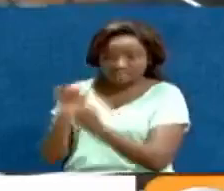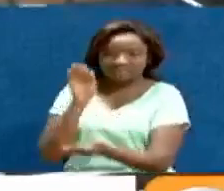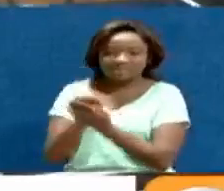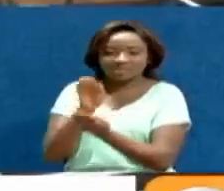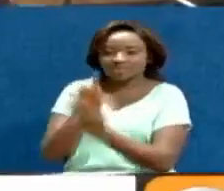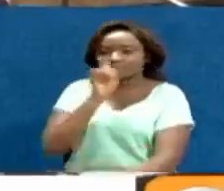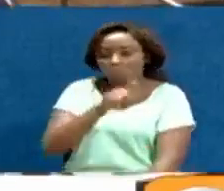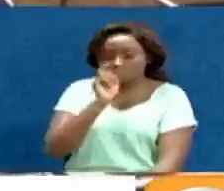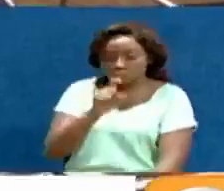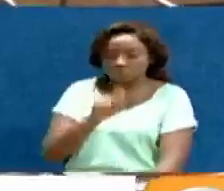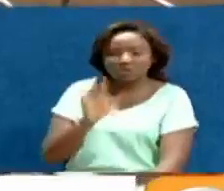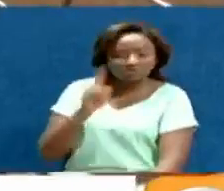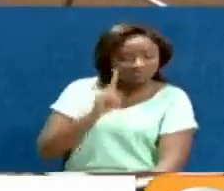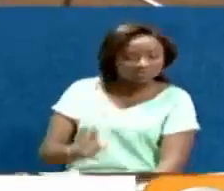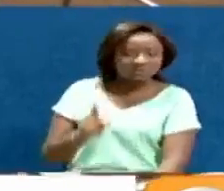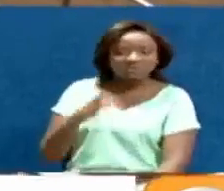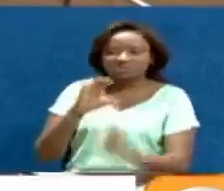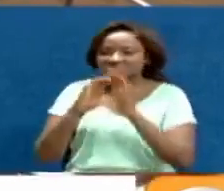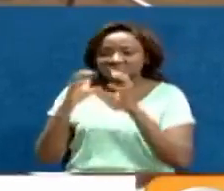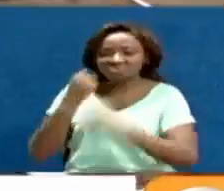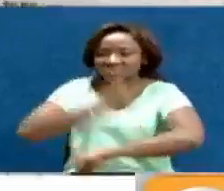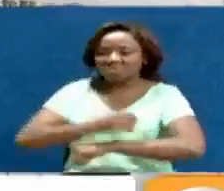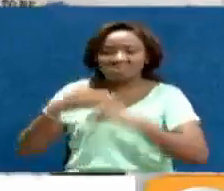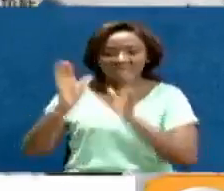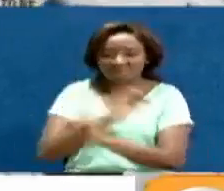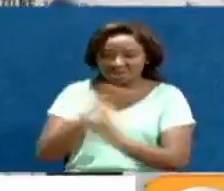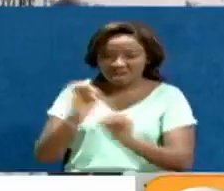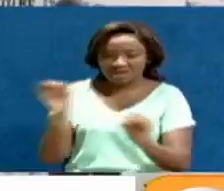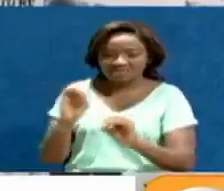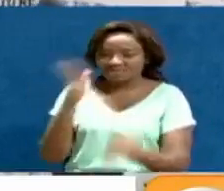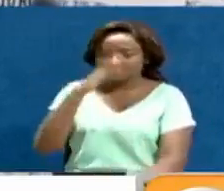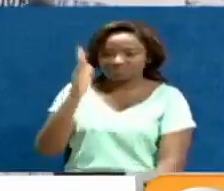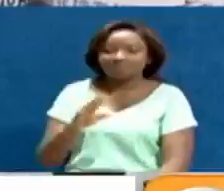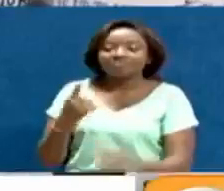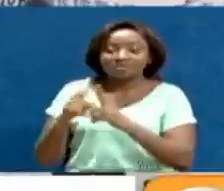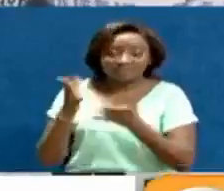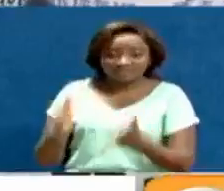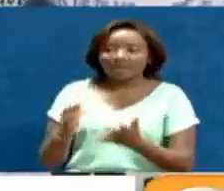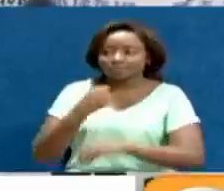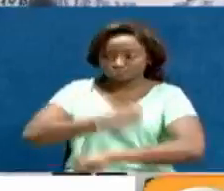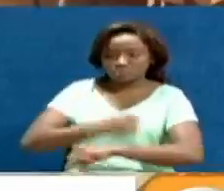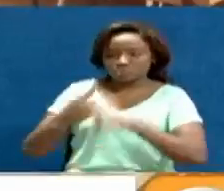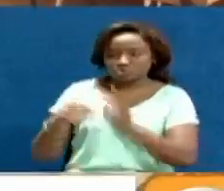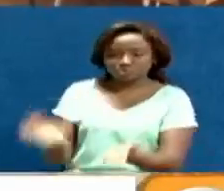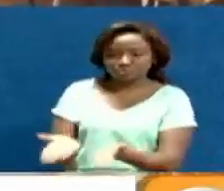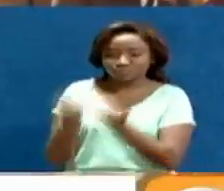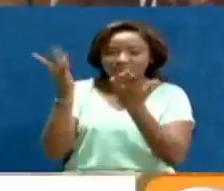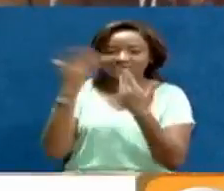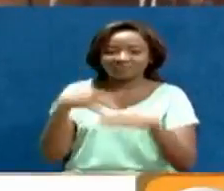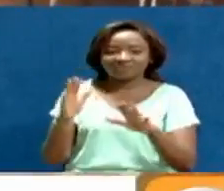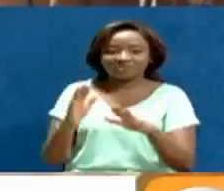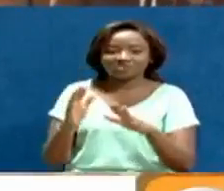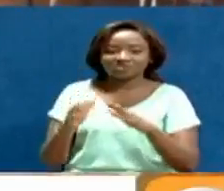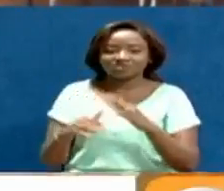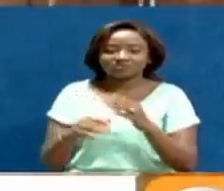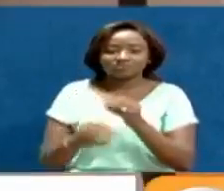chicken. At the time, it looked as though the school would never reopen. Panjogu says the school is rising up and has even constructed